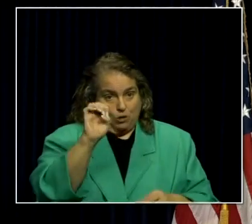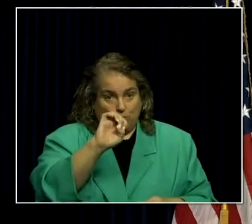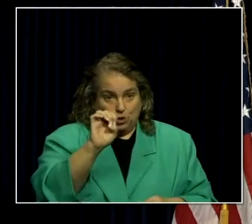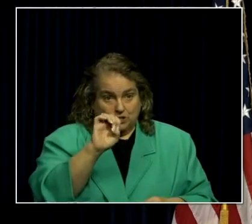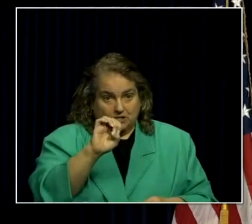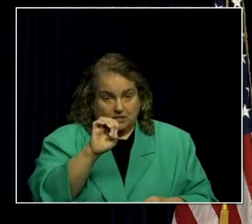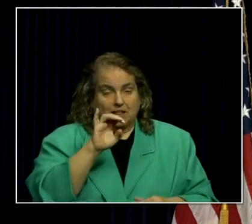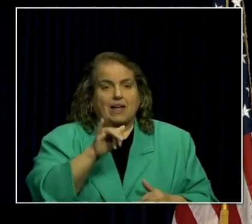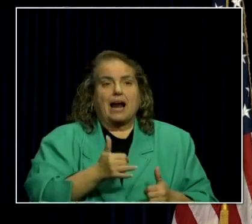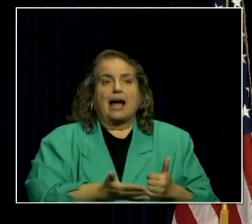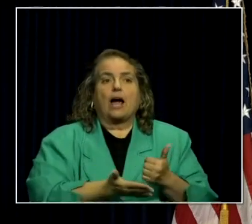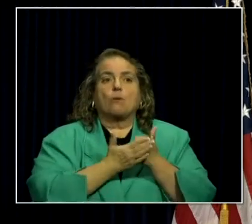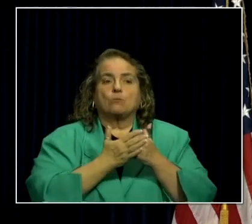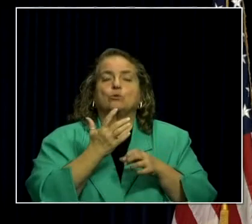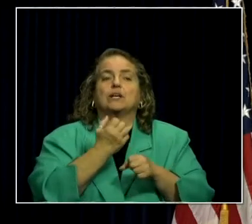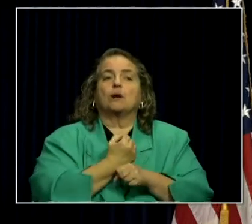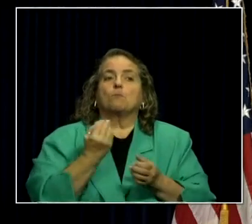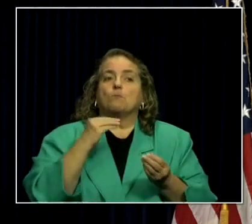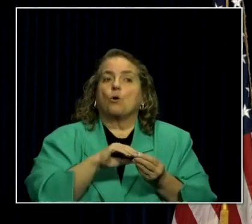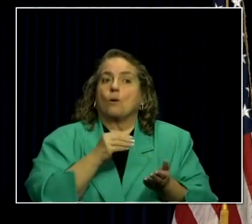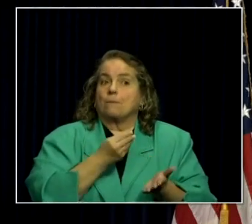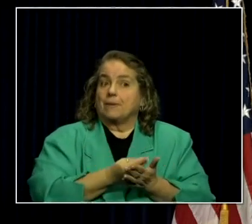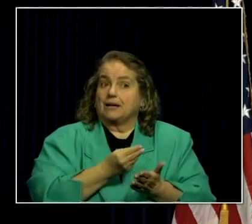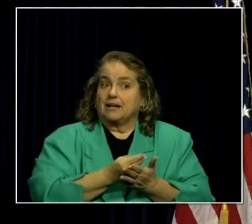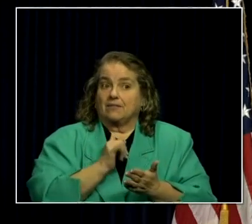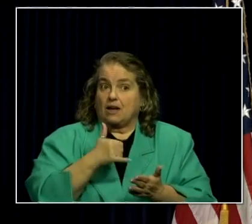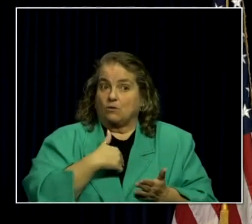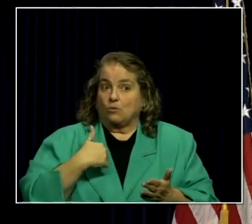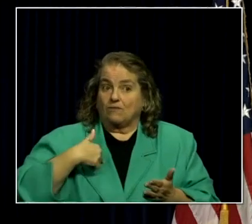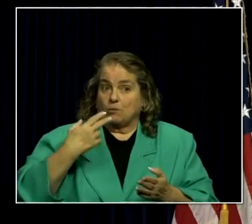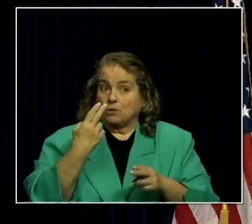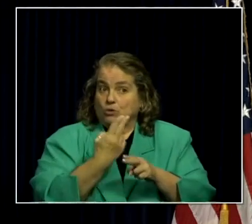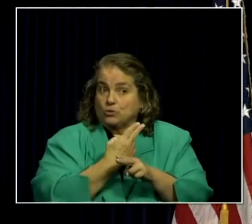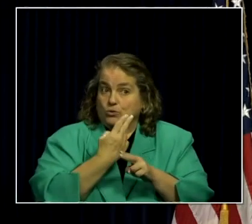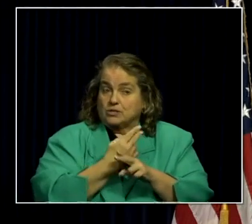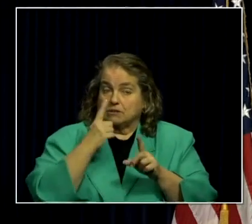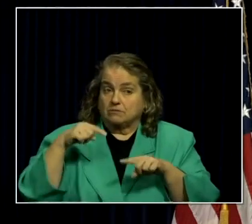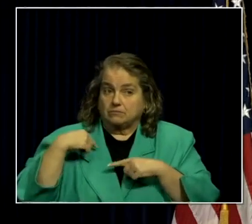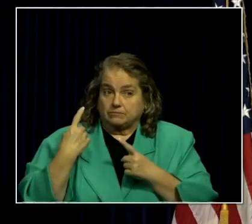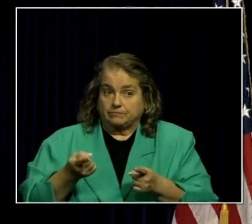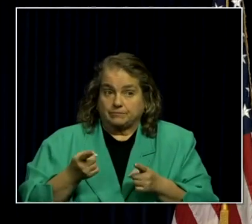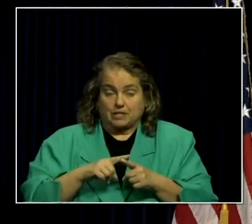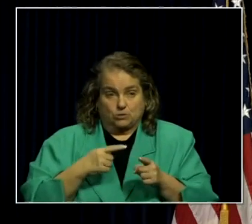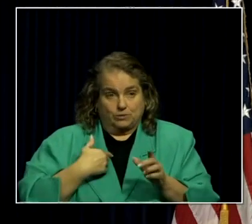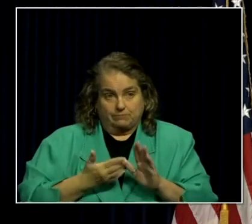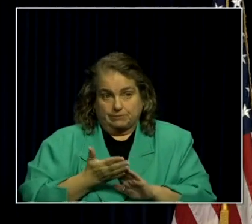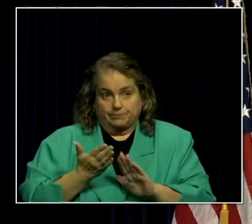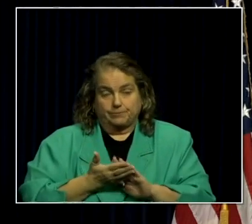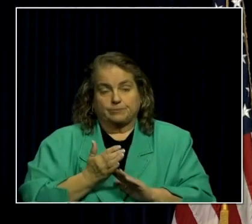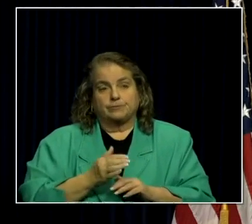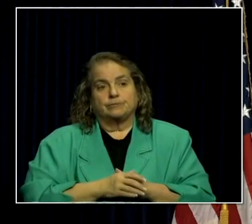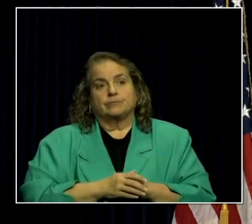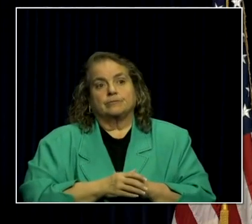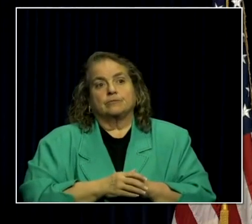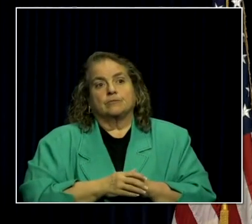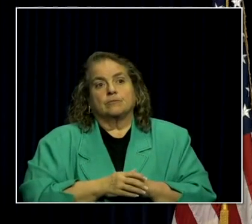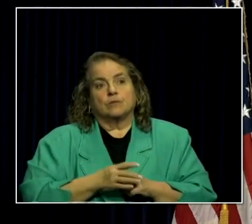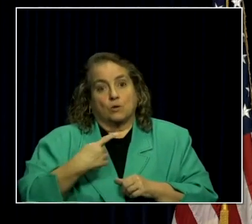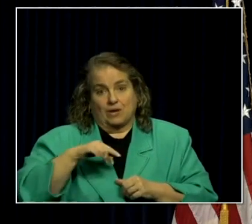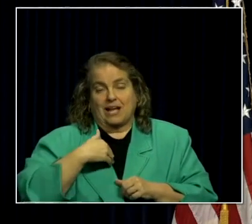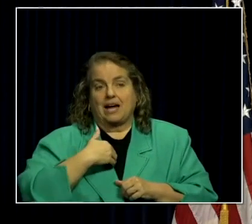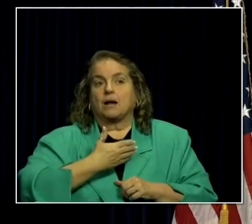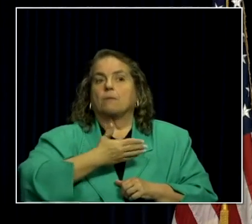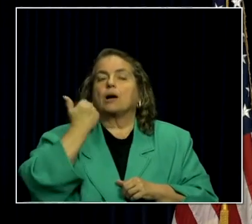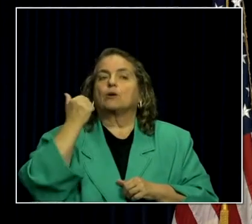and that has helped unlock resources that we have been using as we have been going. I will tell you that we have had a better